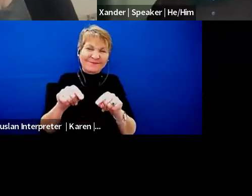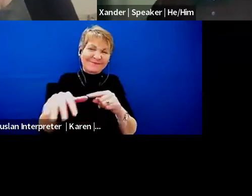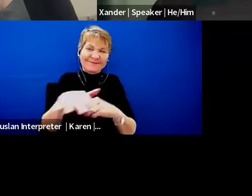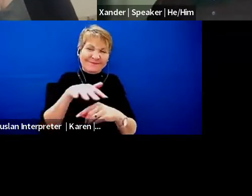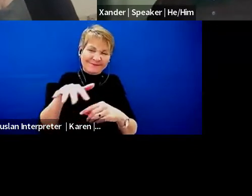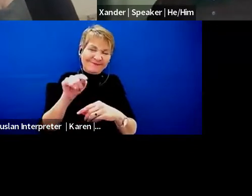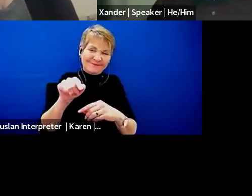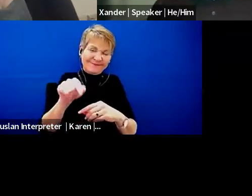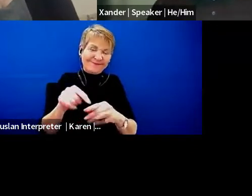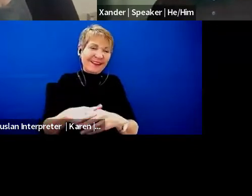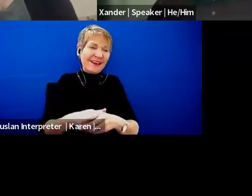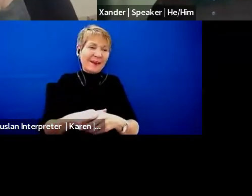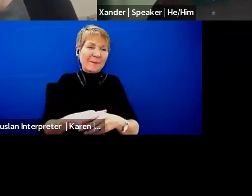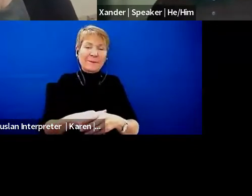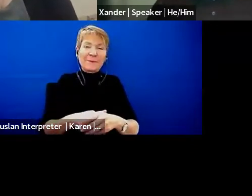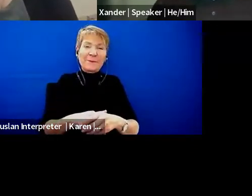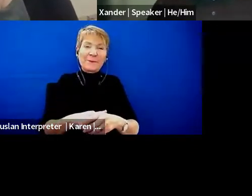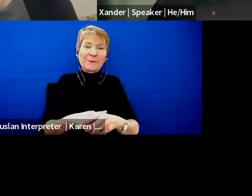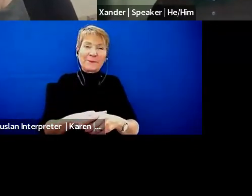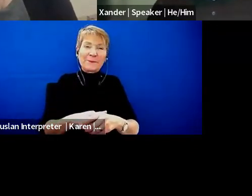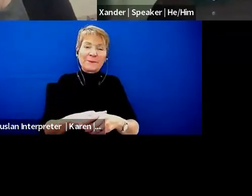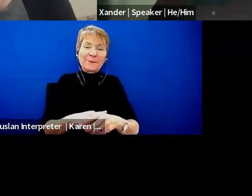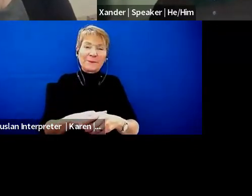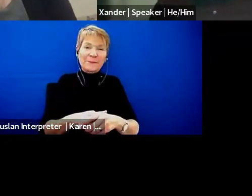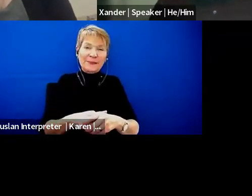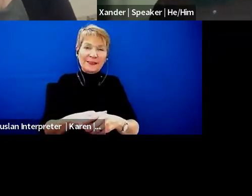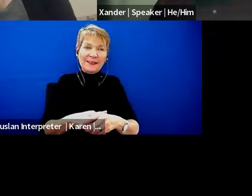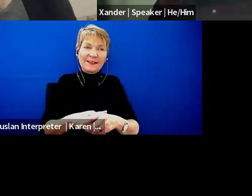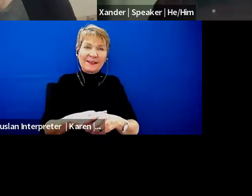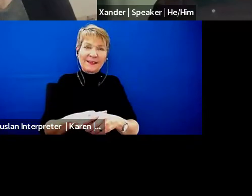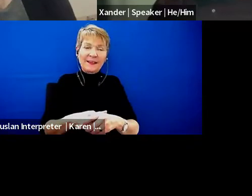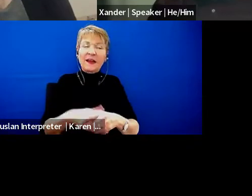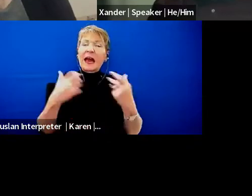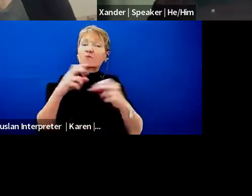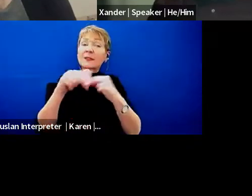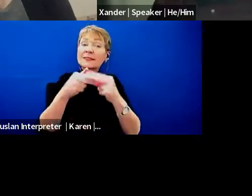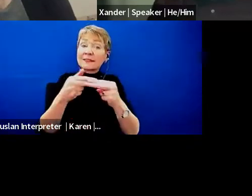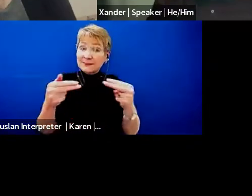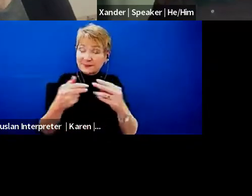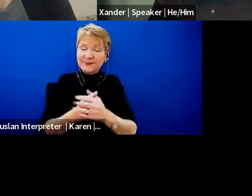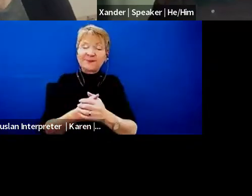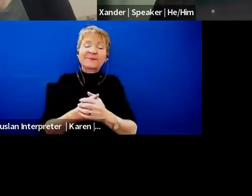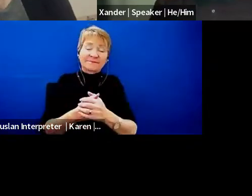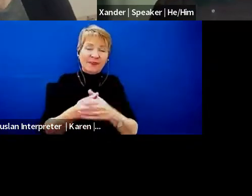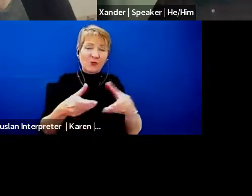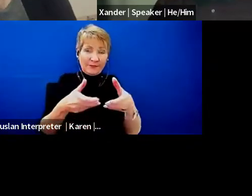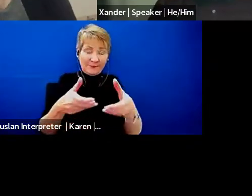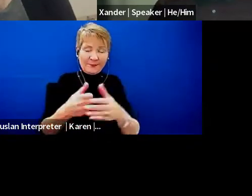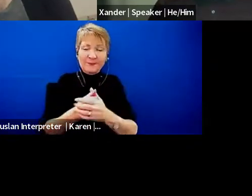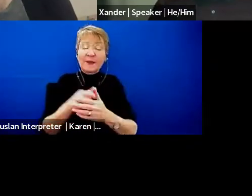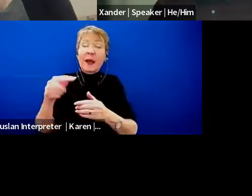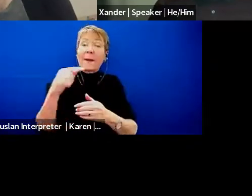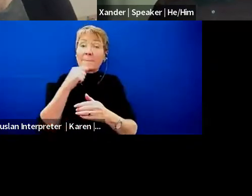was when we were doing presents, and this particular boy gave me